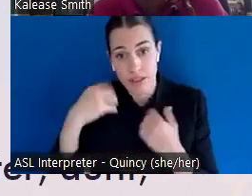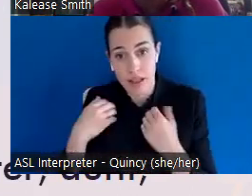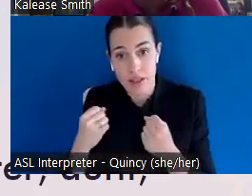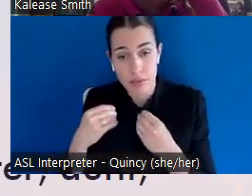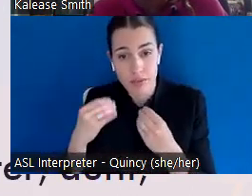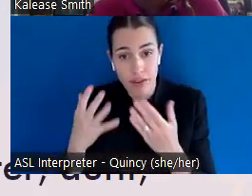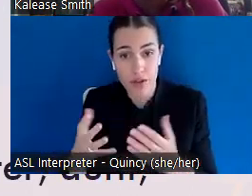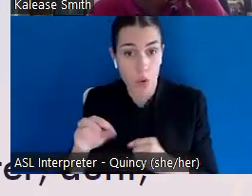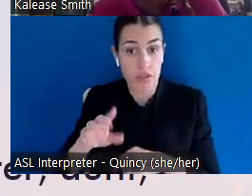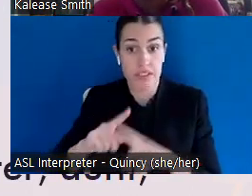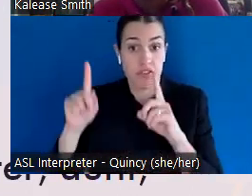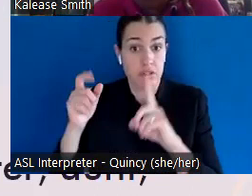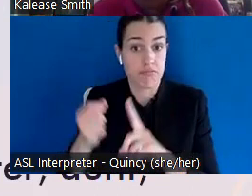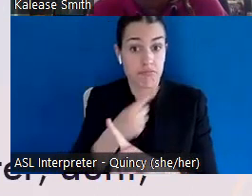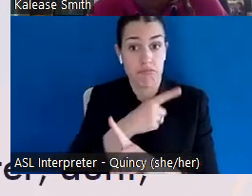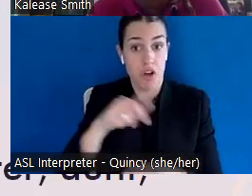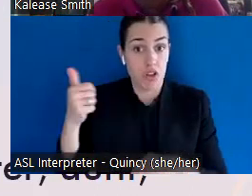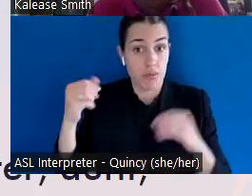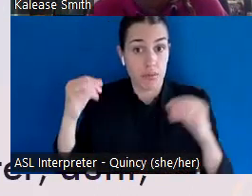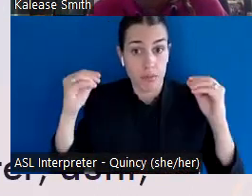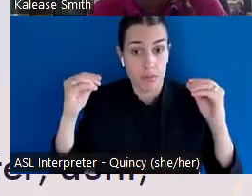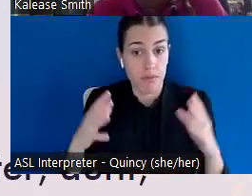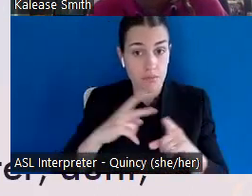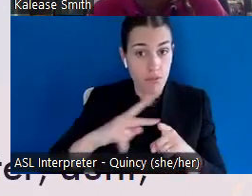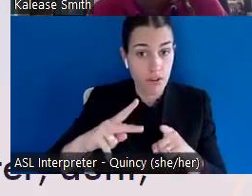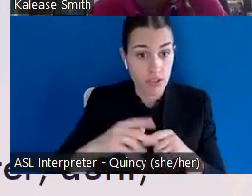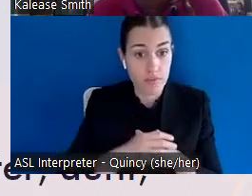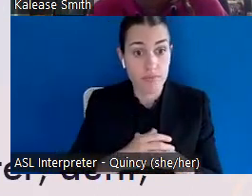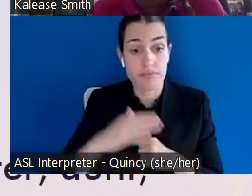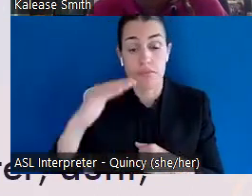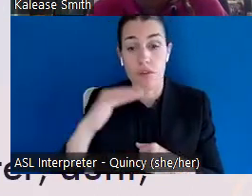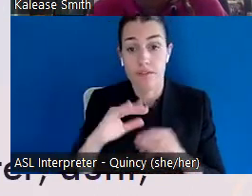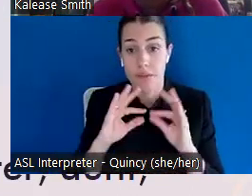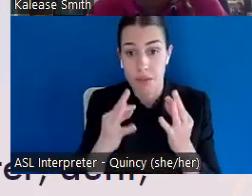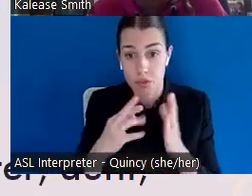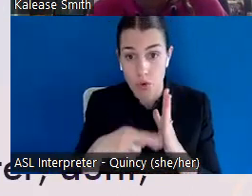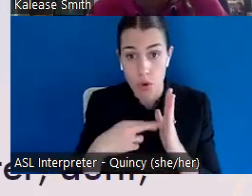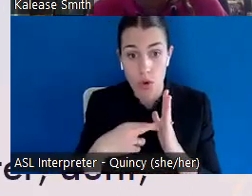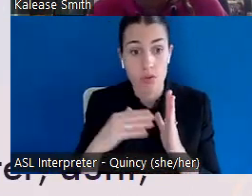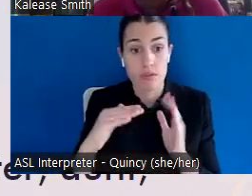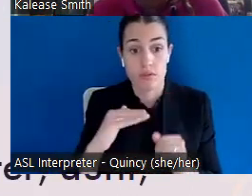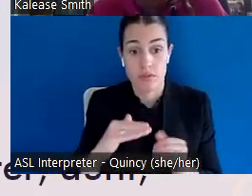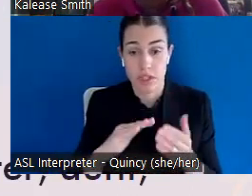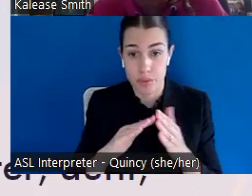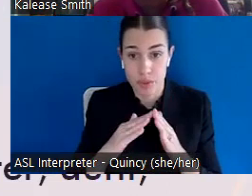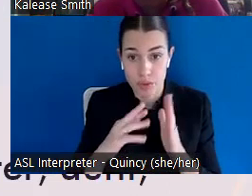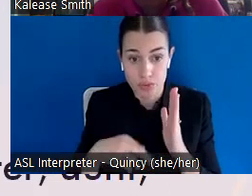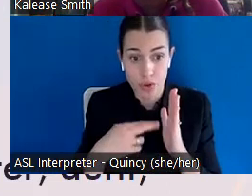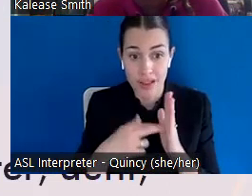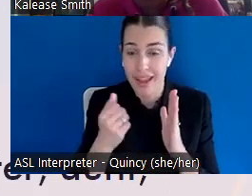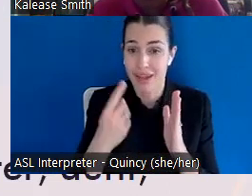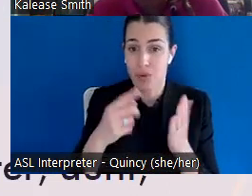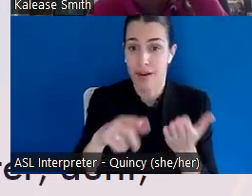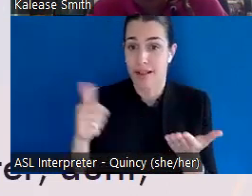completely different profession, maybe your familial role, your community role, and anything else that makes you uniquely